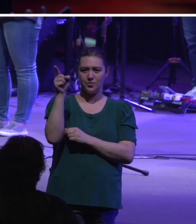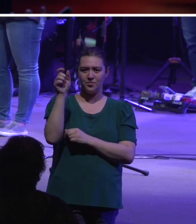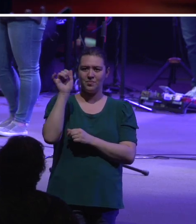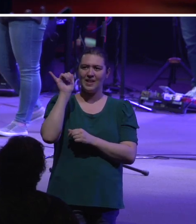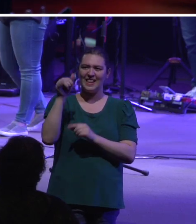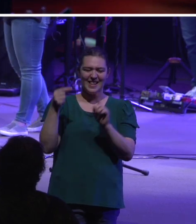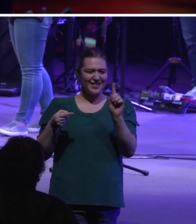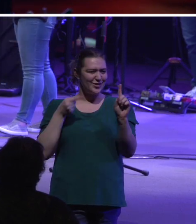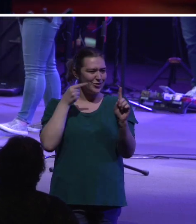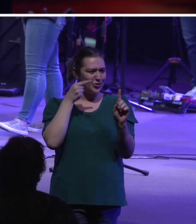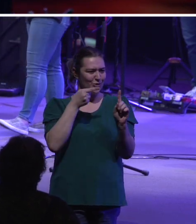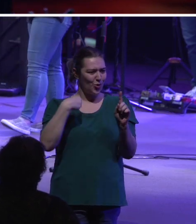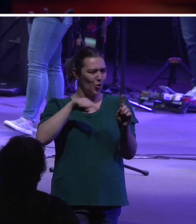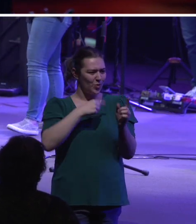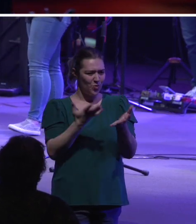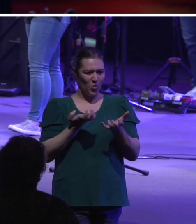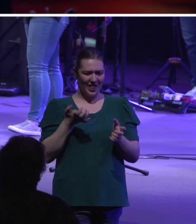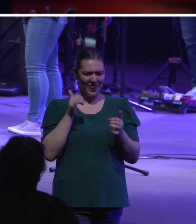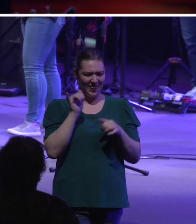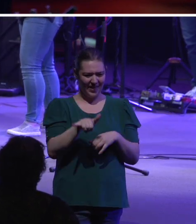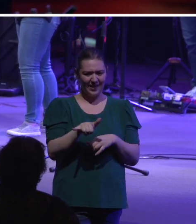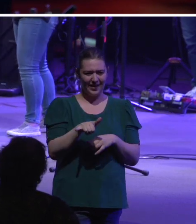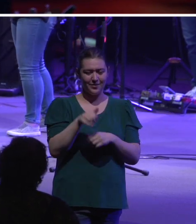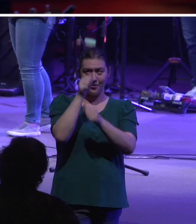our goal. That's what we want to do, Father.